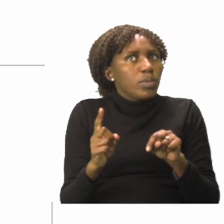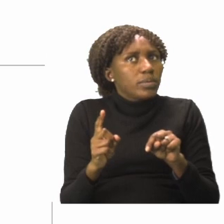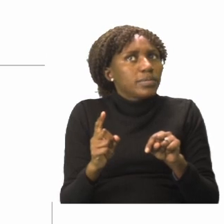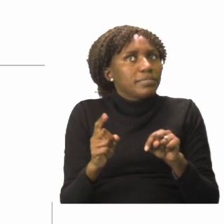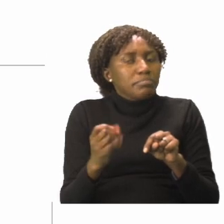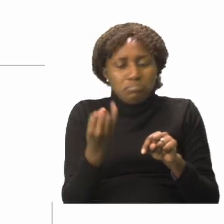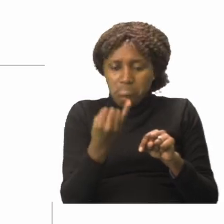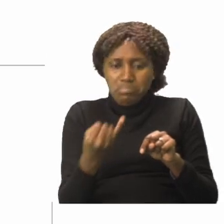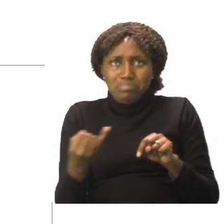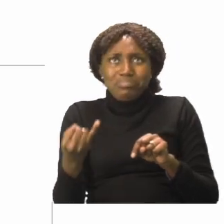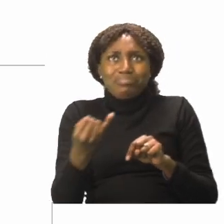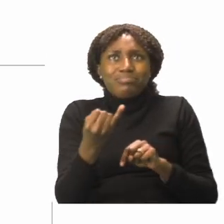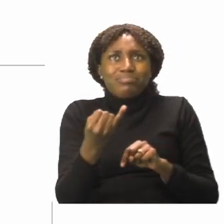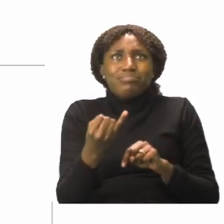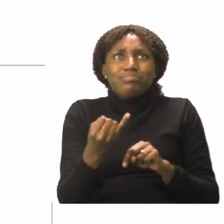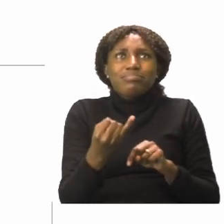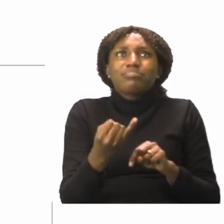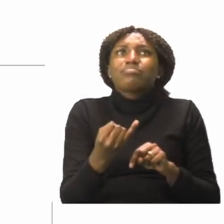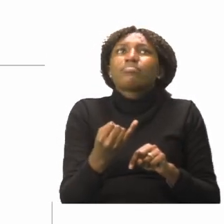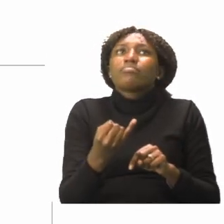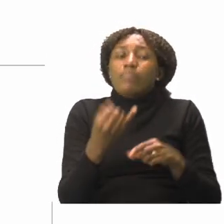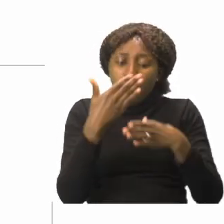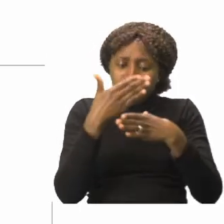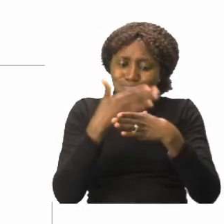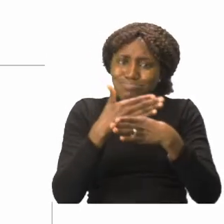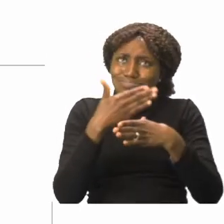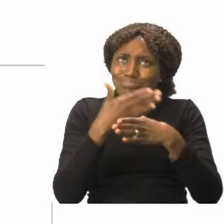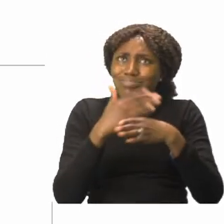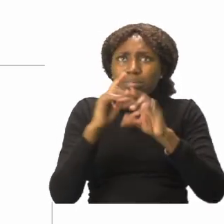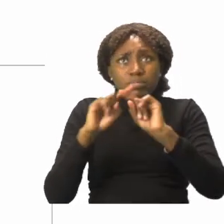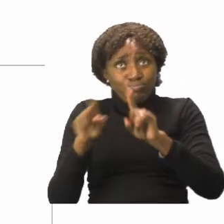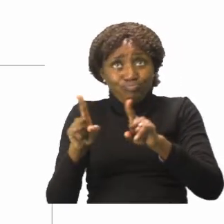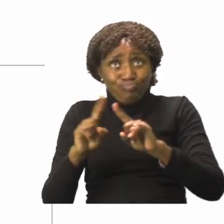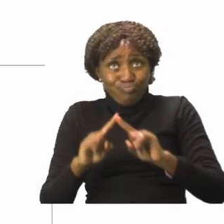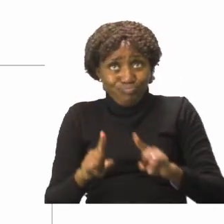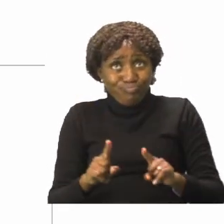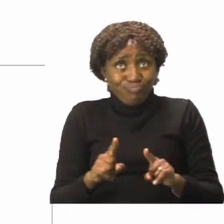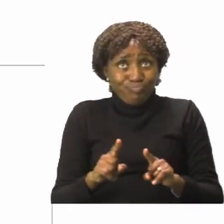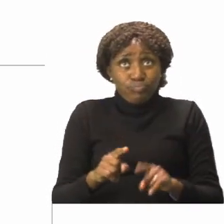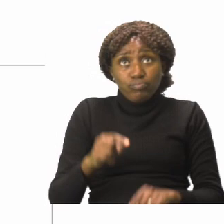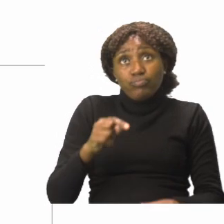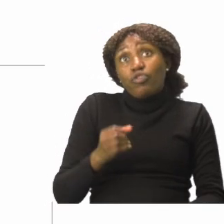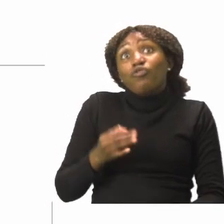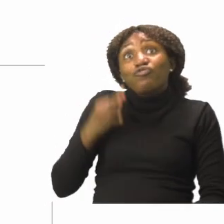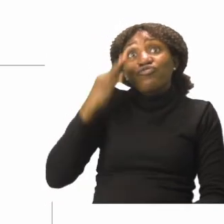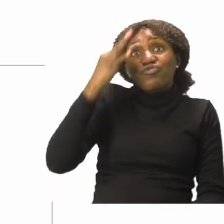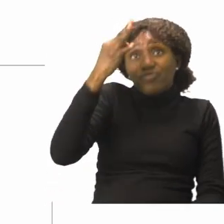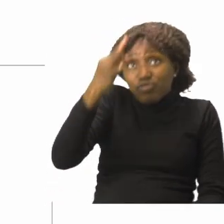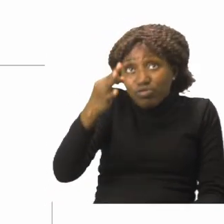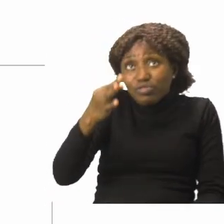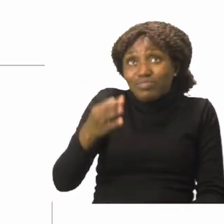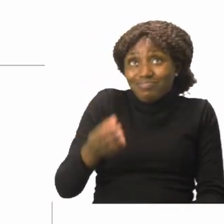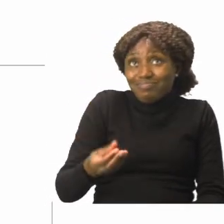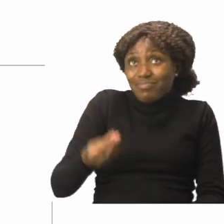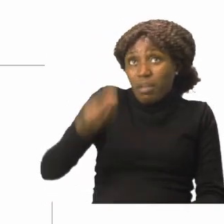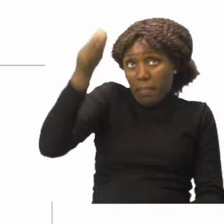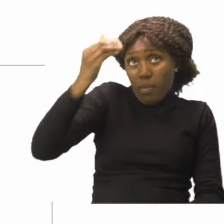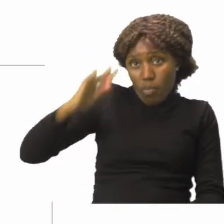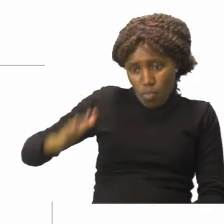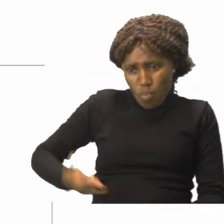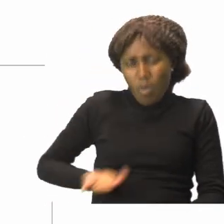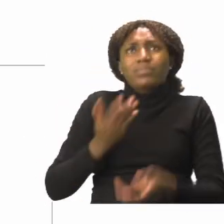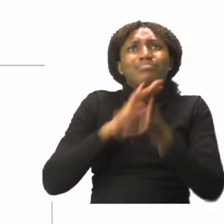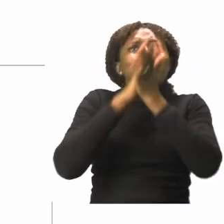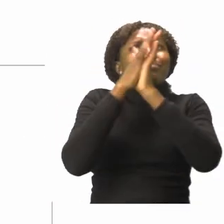food, we are going to draw the occupation we want to be one day. Now, I know some of